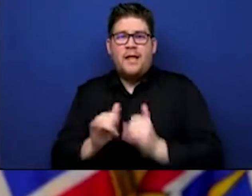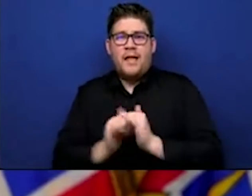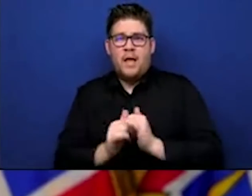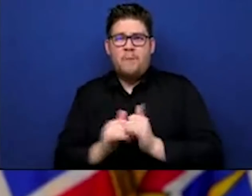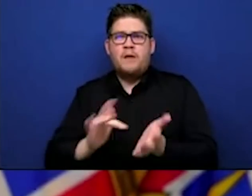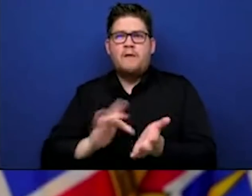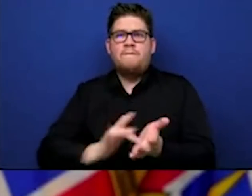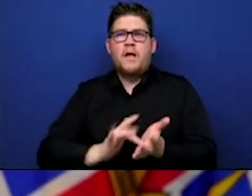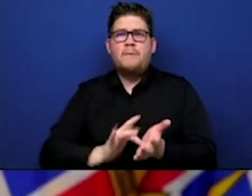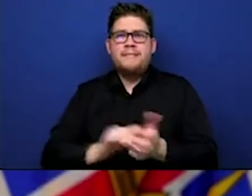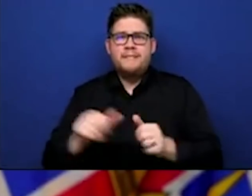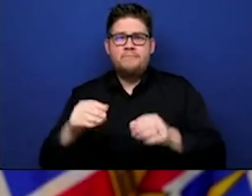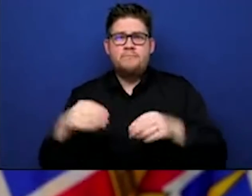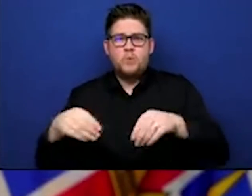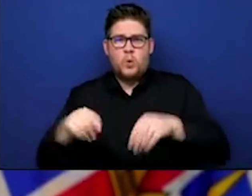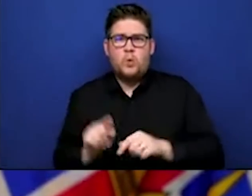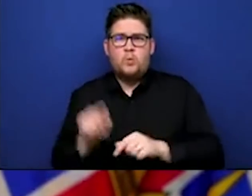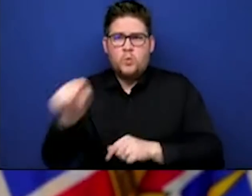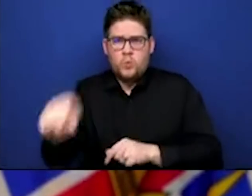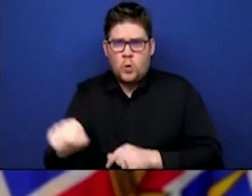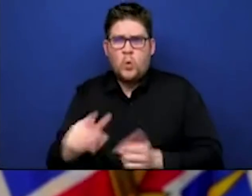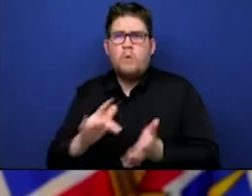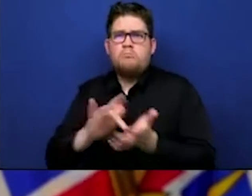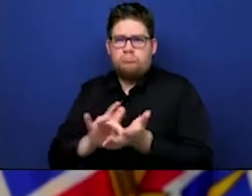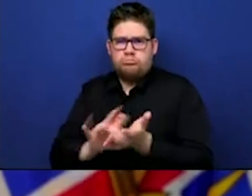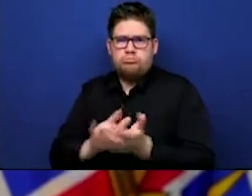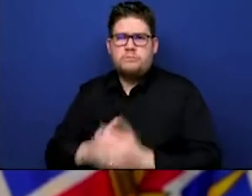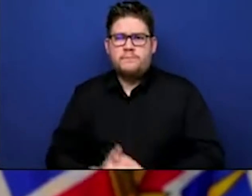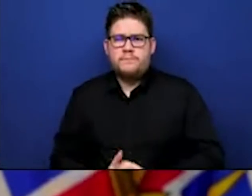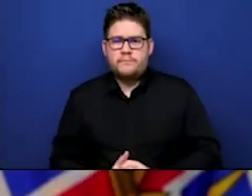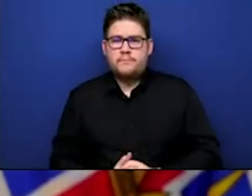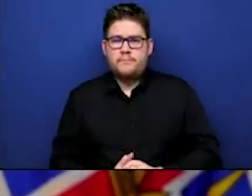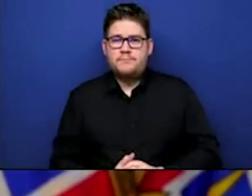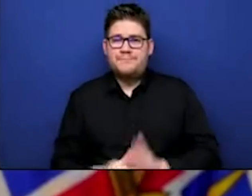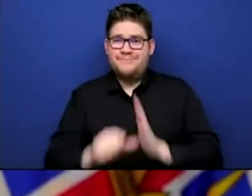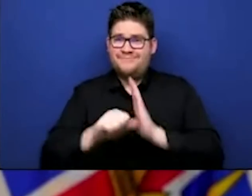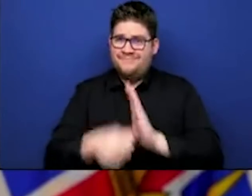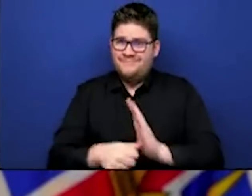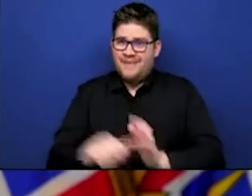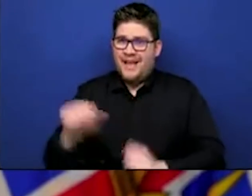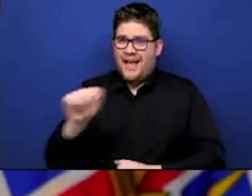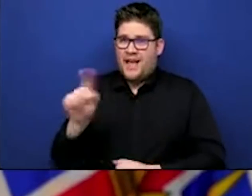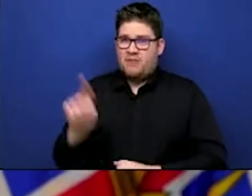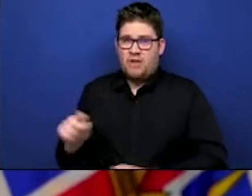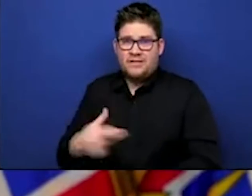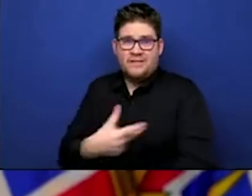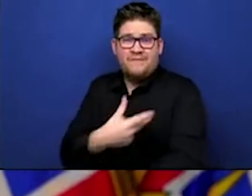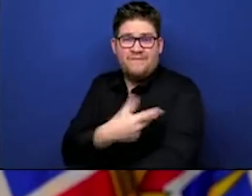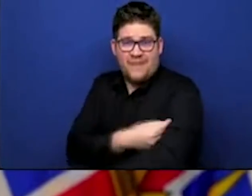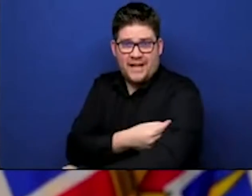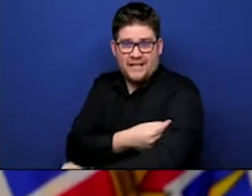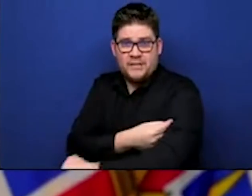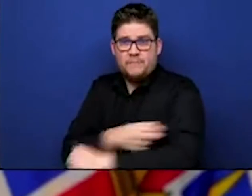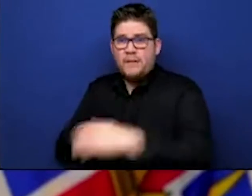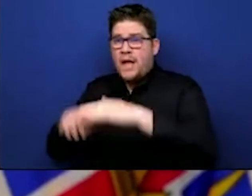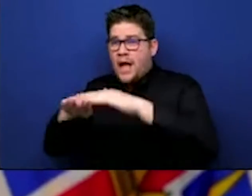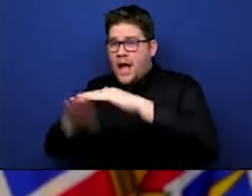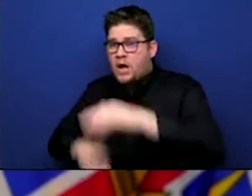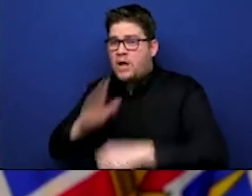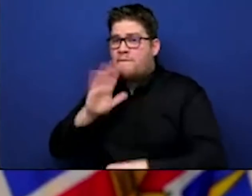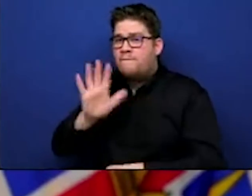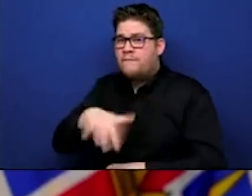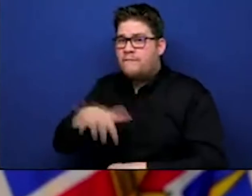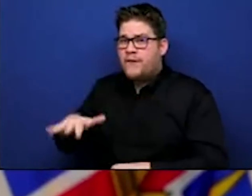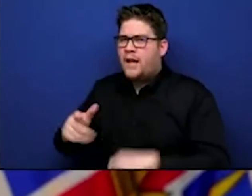I'd like to reiterate that while the AstraZeneca vaccine is on pause for people under the age of 55, it